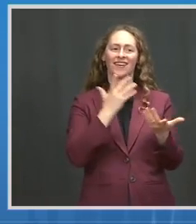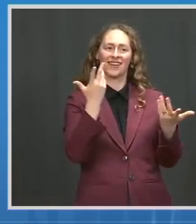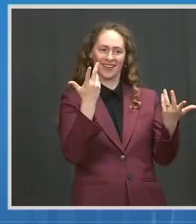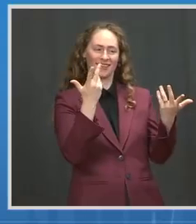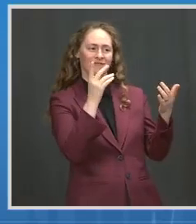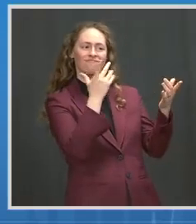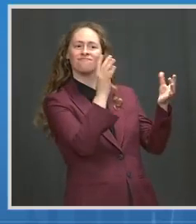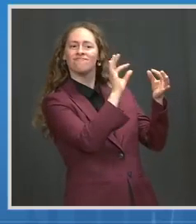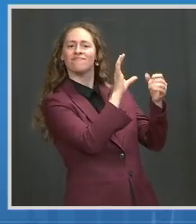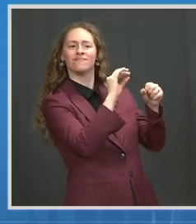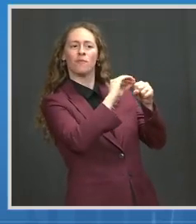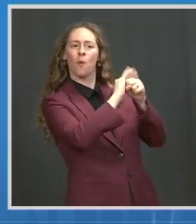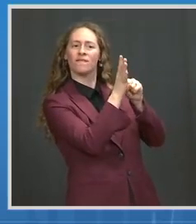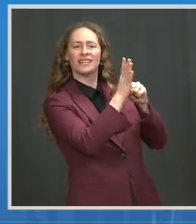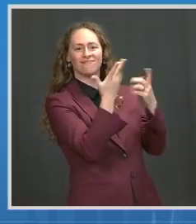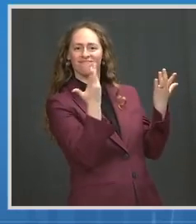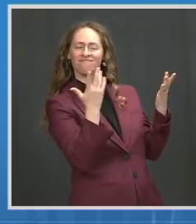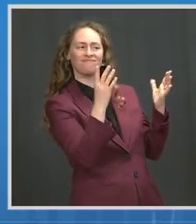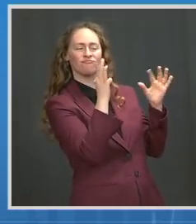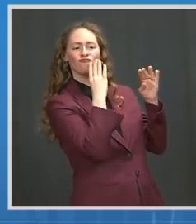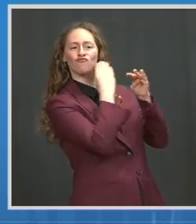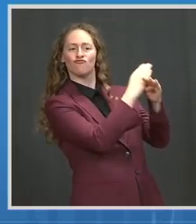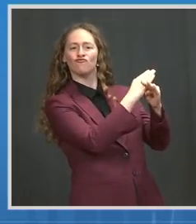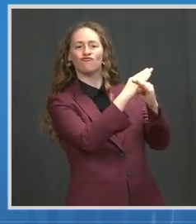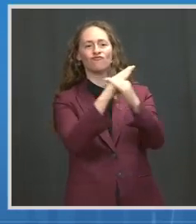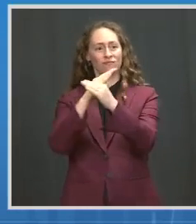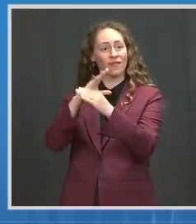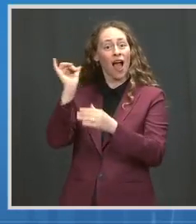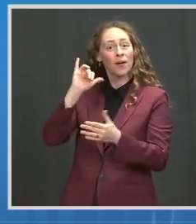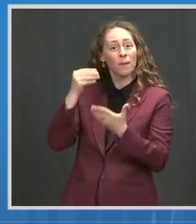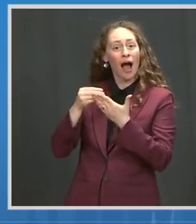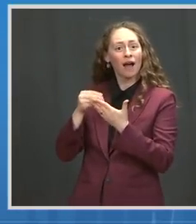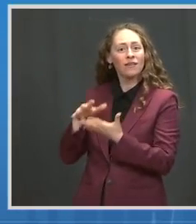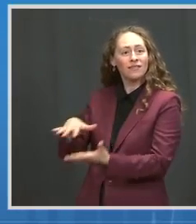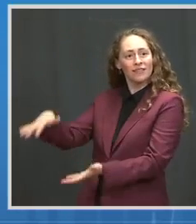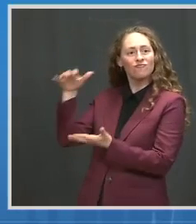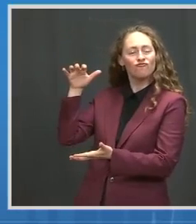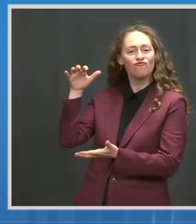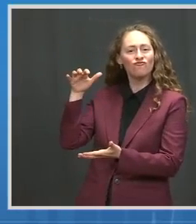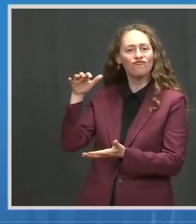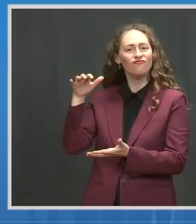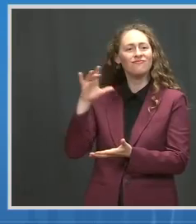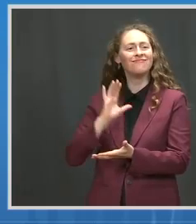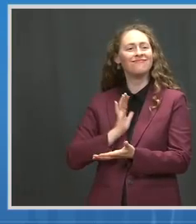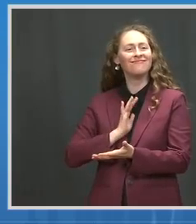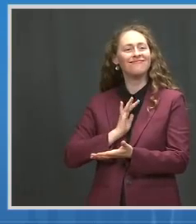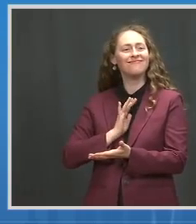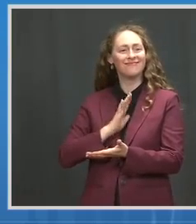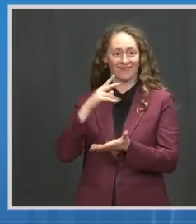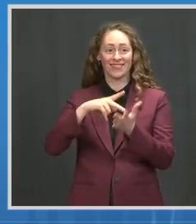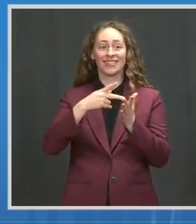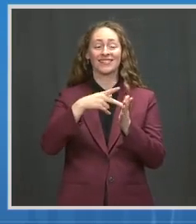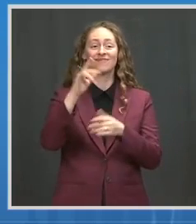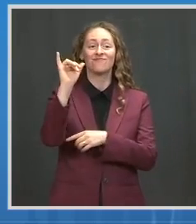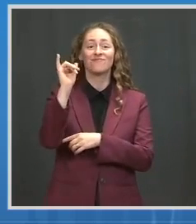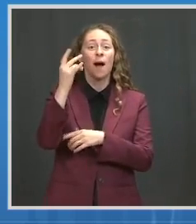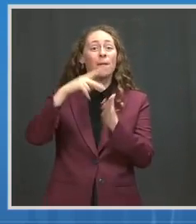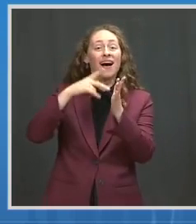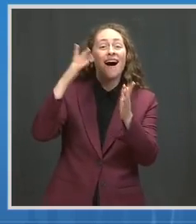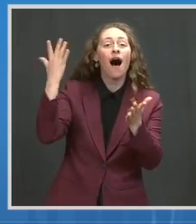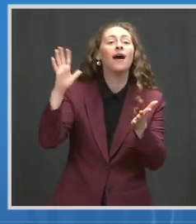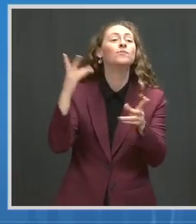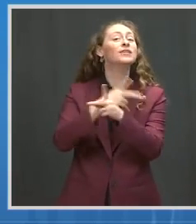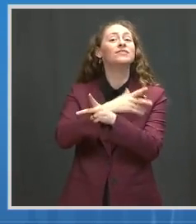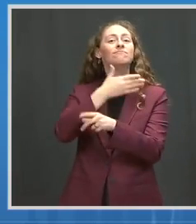also eligible for a free beer from Anheuser-Busch on July 4. What a great country." And that's before even